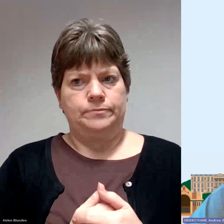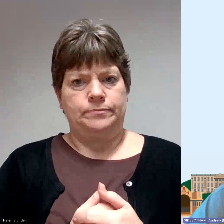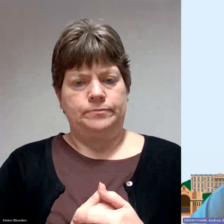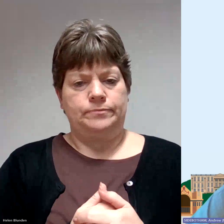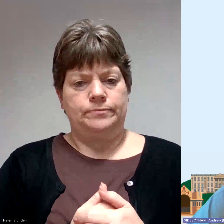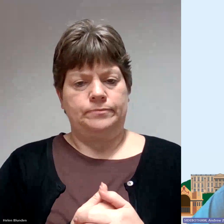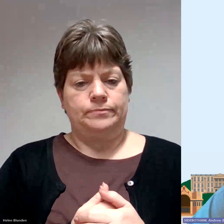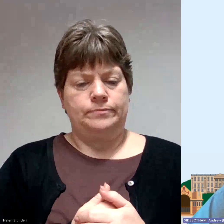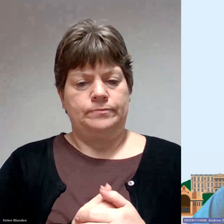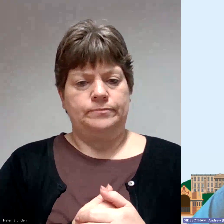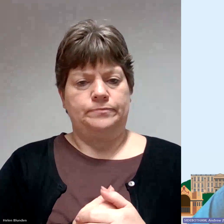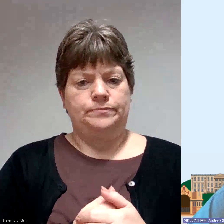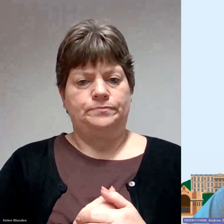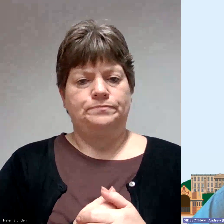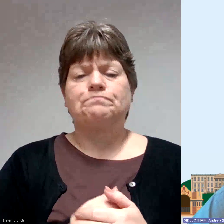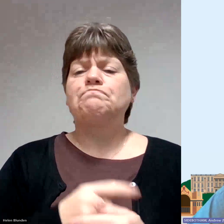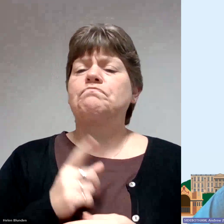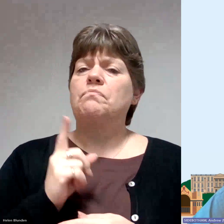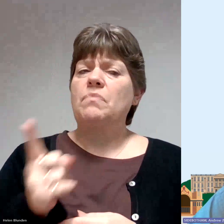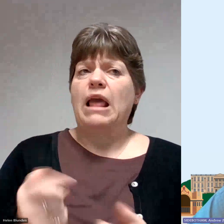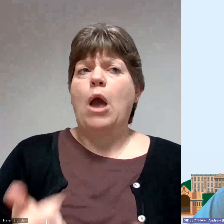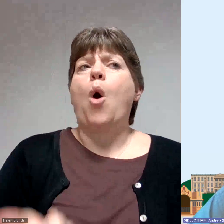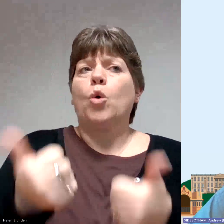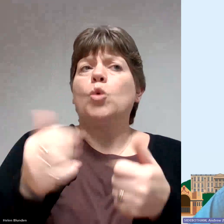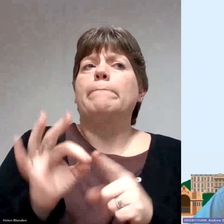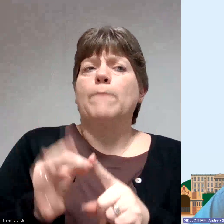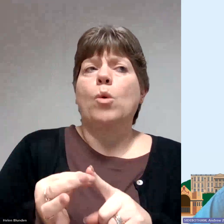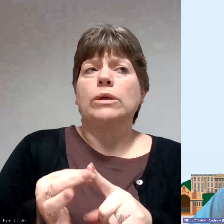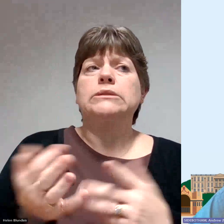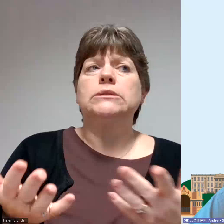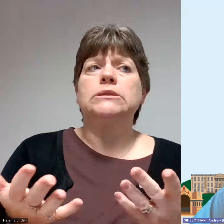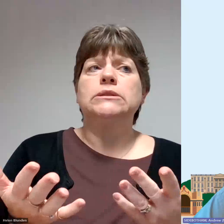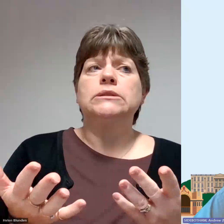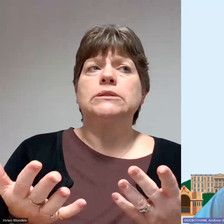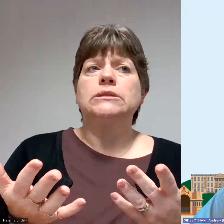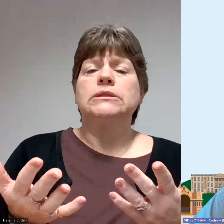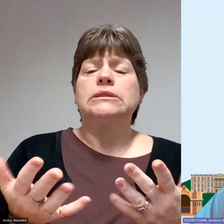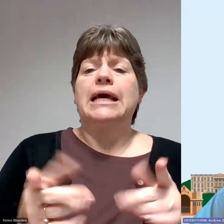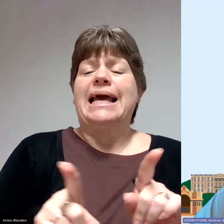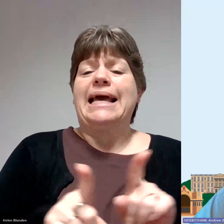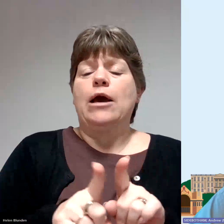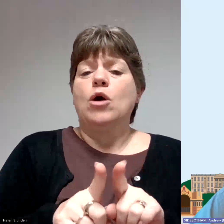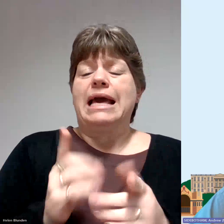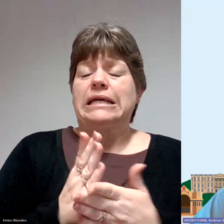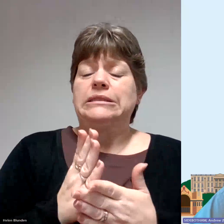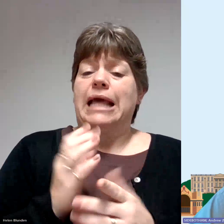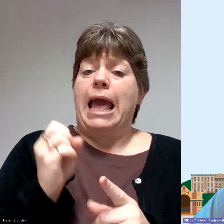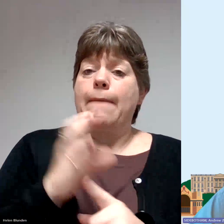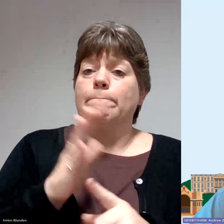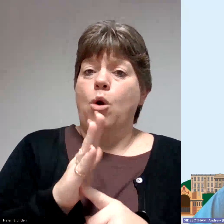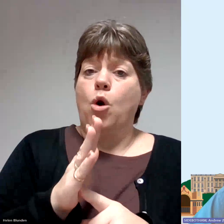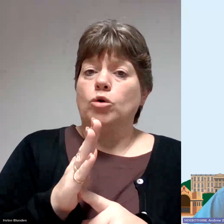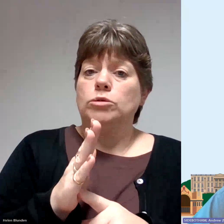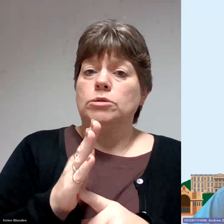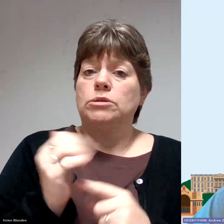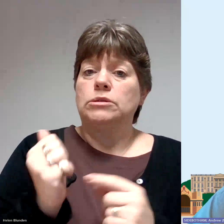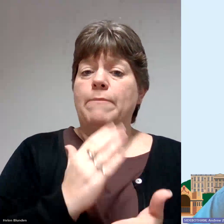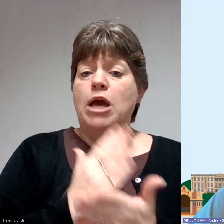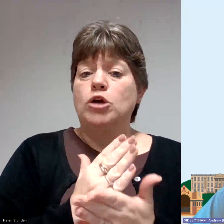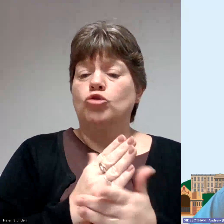I think that's a really good point, and it's important to keep open